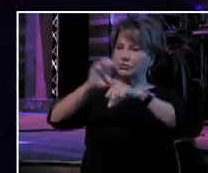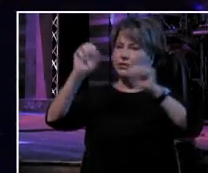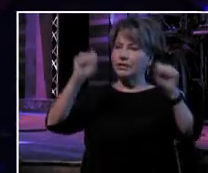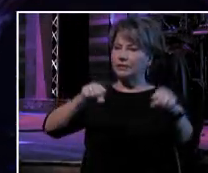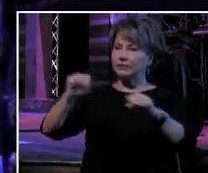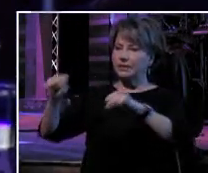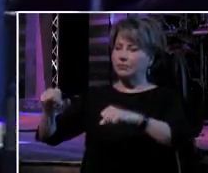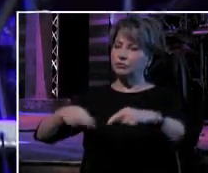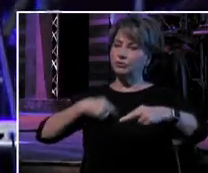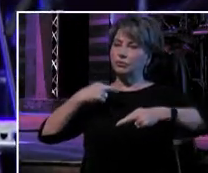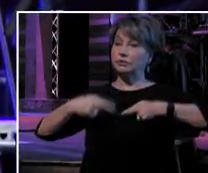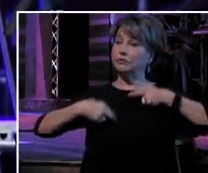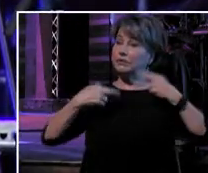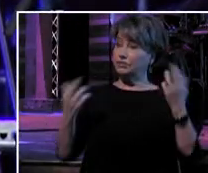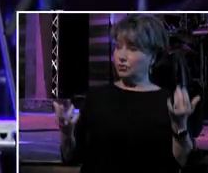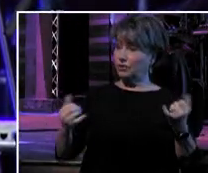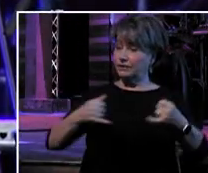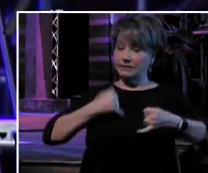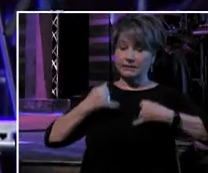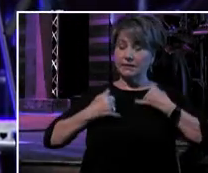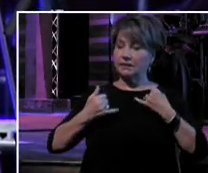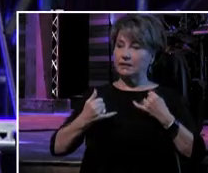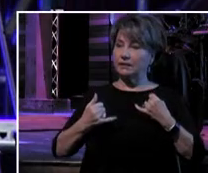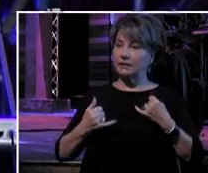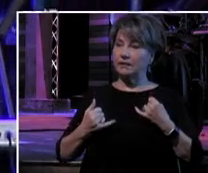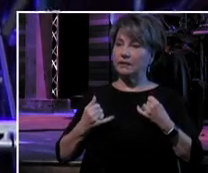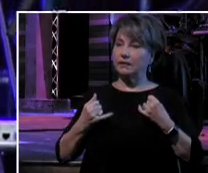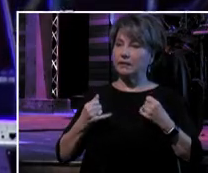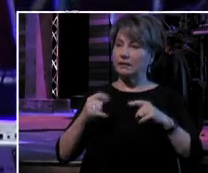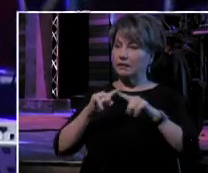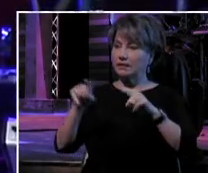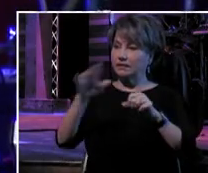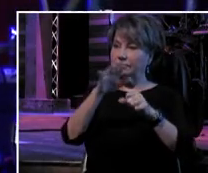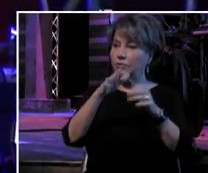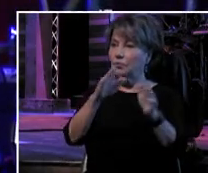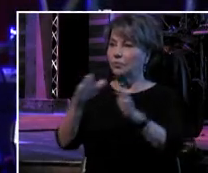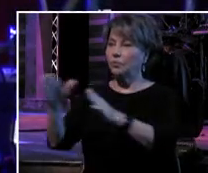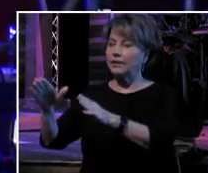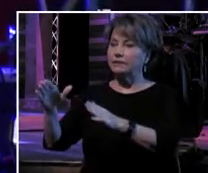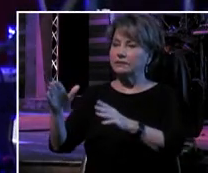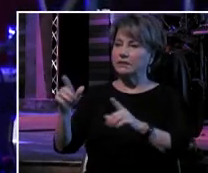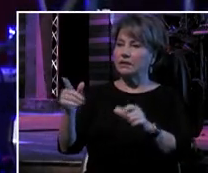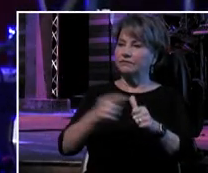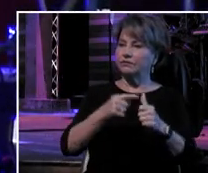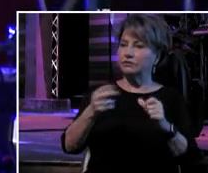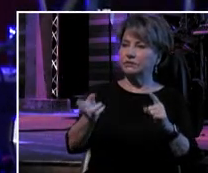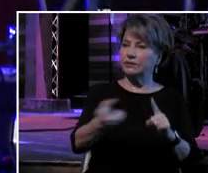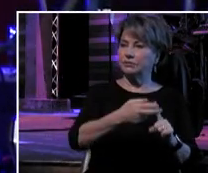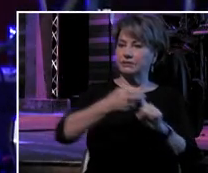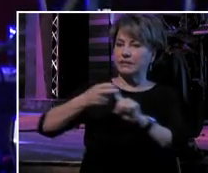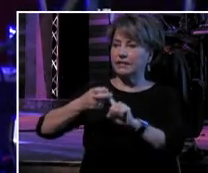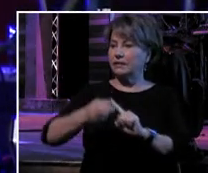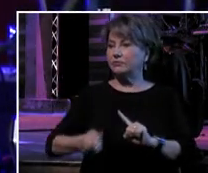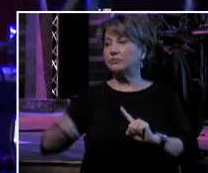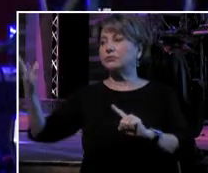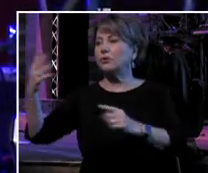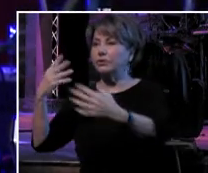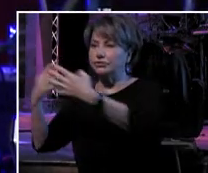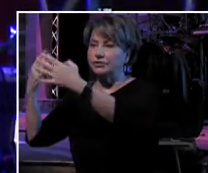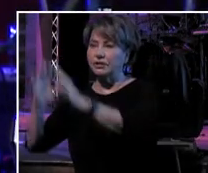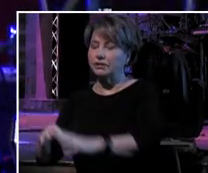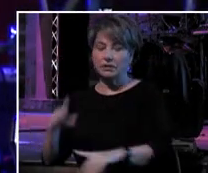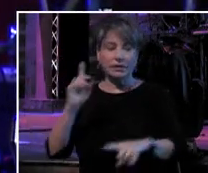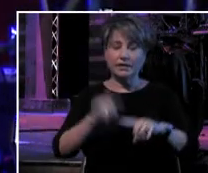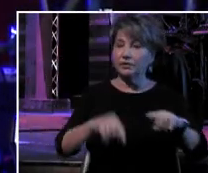to rejoice. Three areas then of what's happened to him. He was taken away from their presence. He couldn't be the pastor